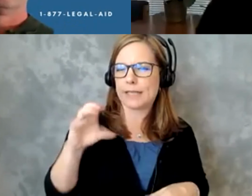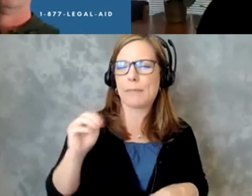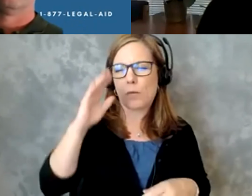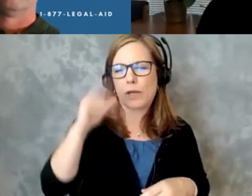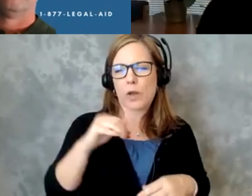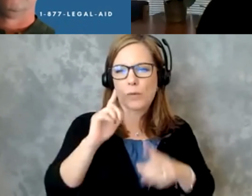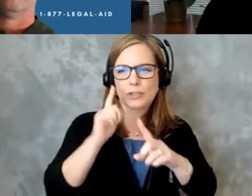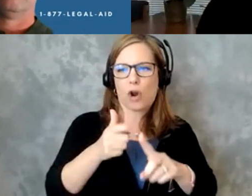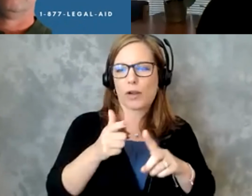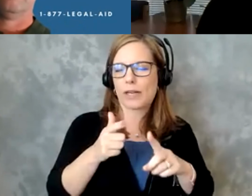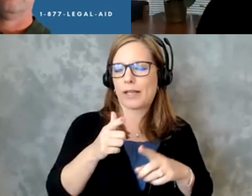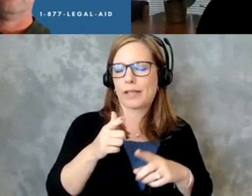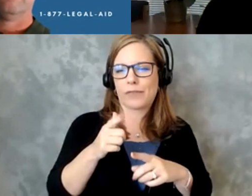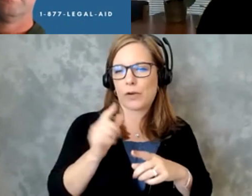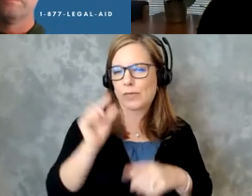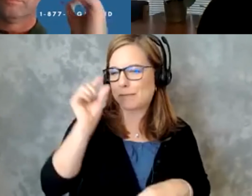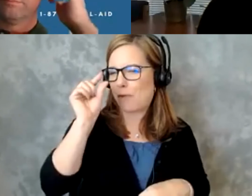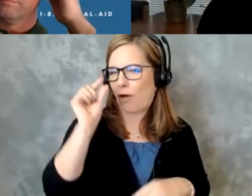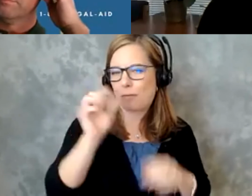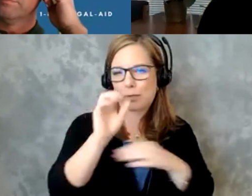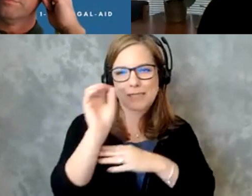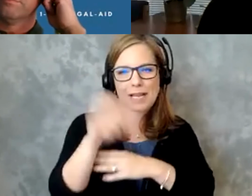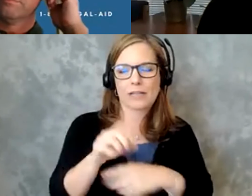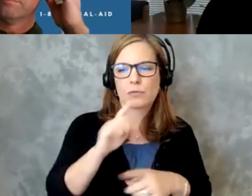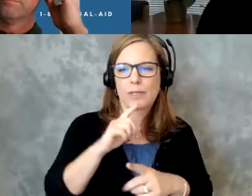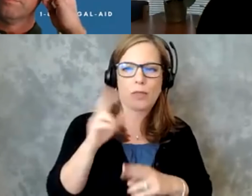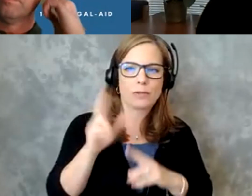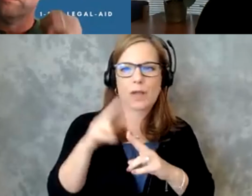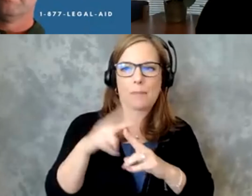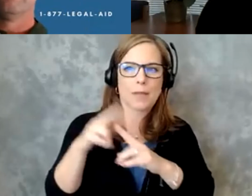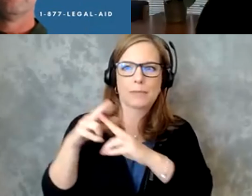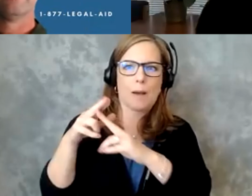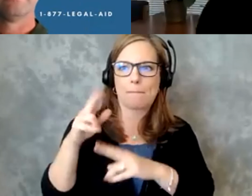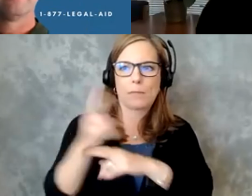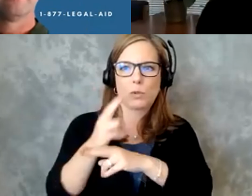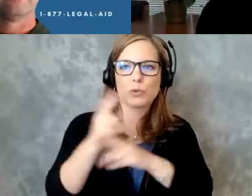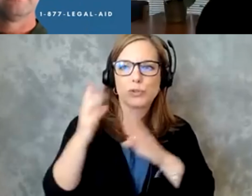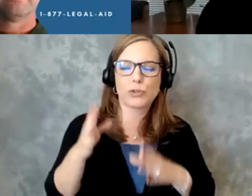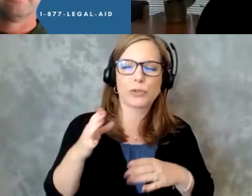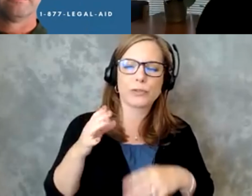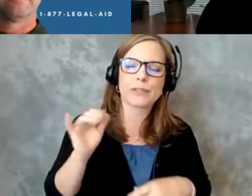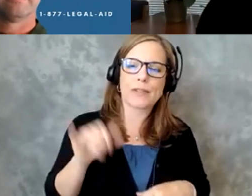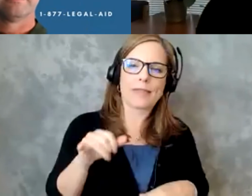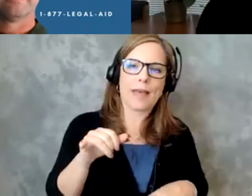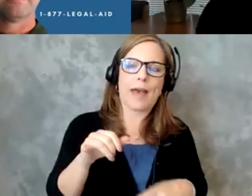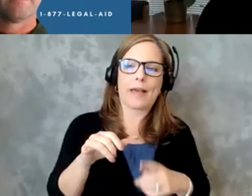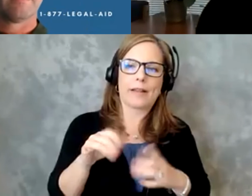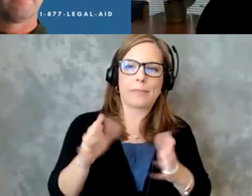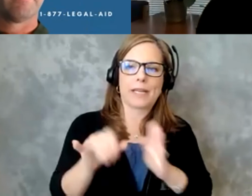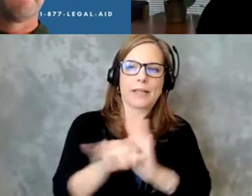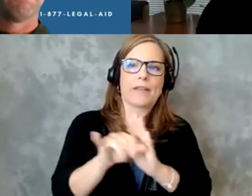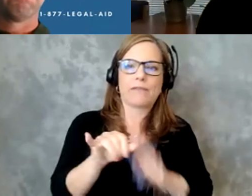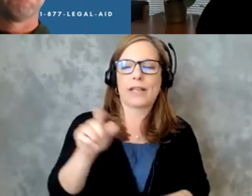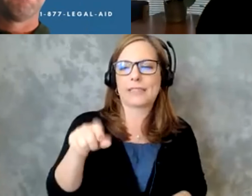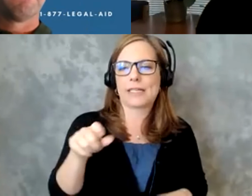sort of the top high utilizers and folks that really are identified as needing those services. So just a request there, no need